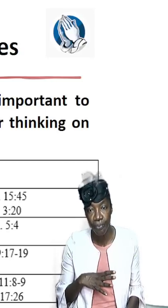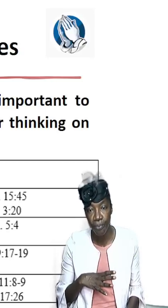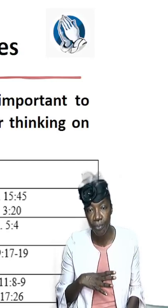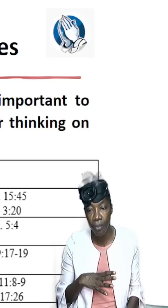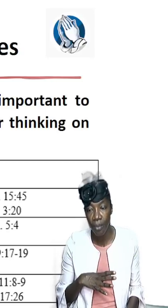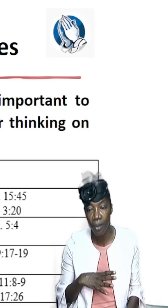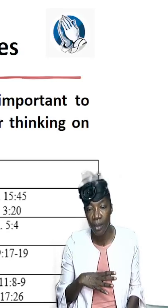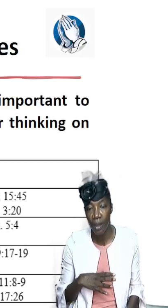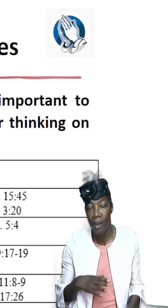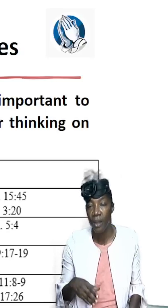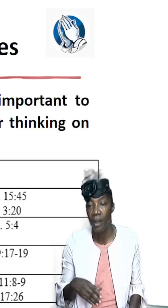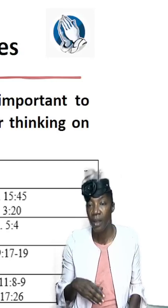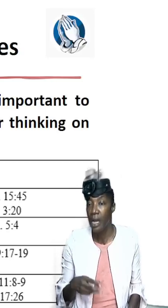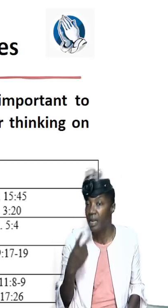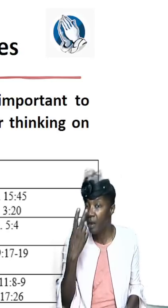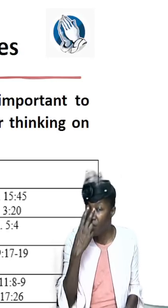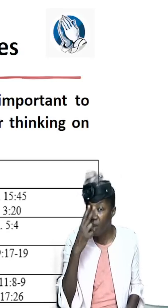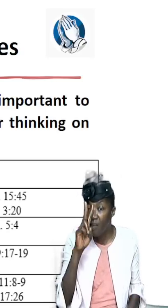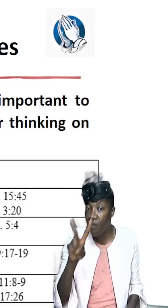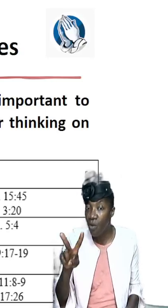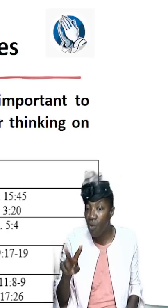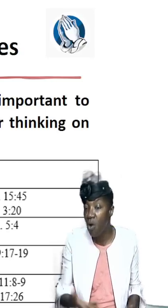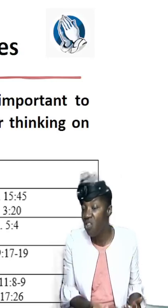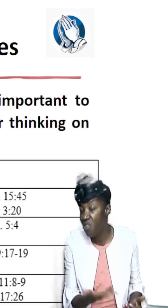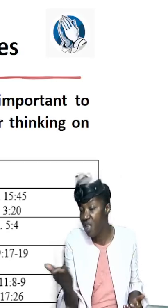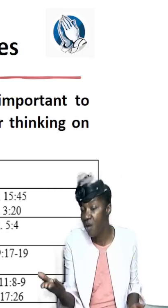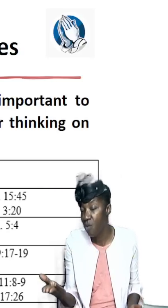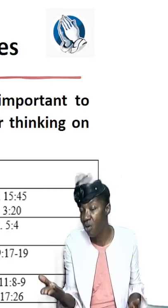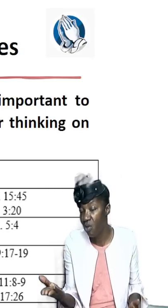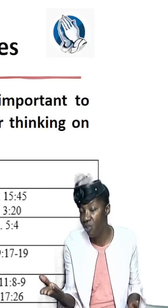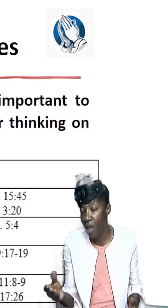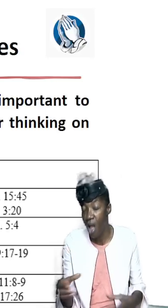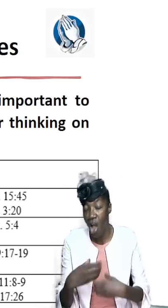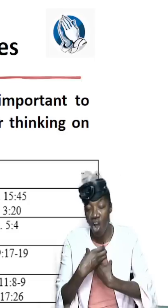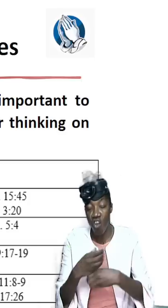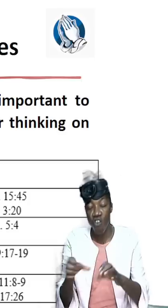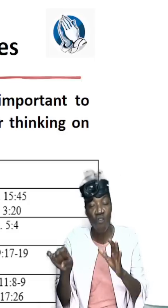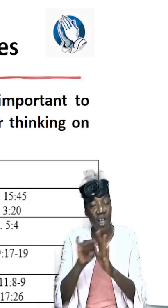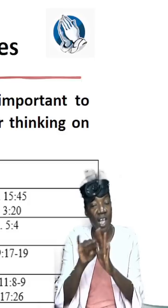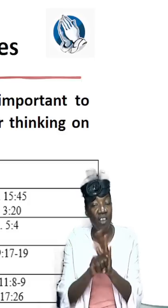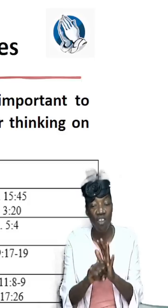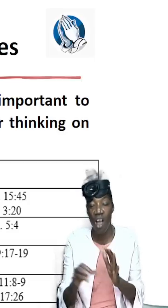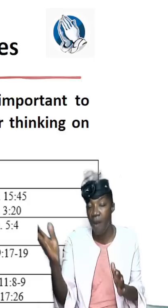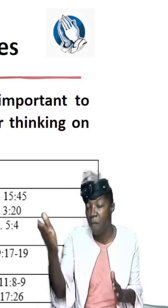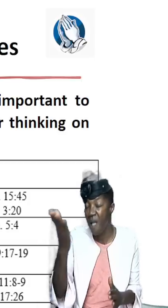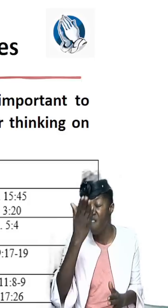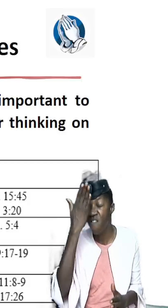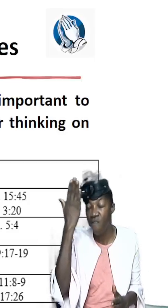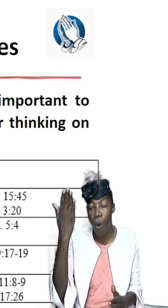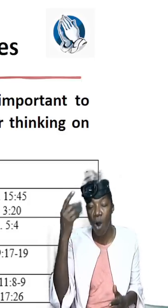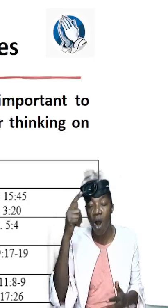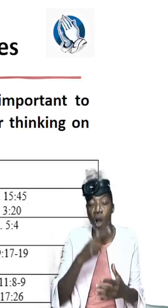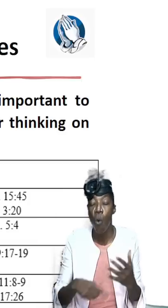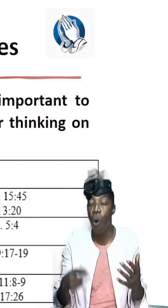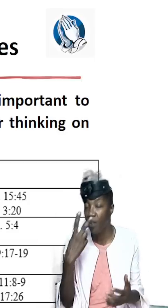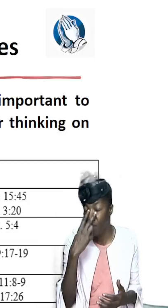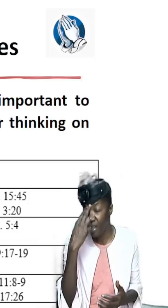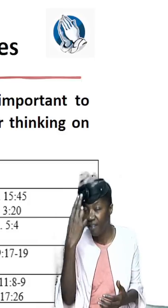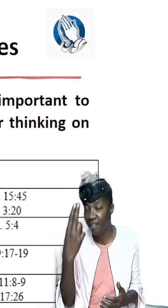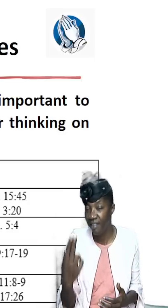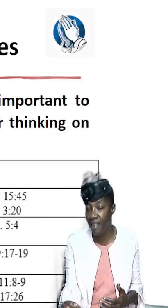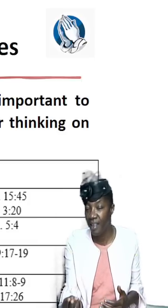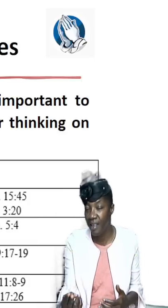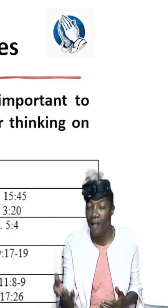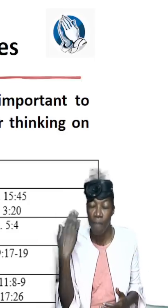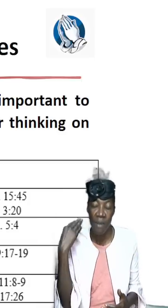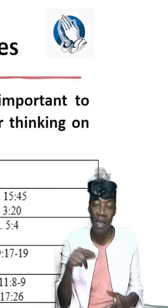the gap theory and the view that there was a creation before what we see